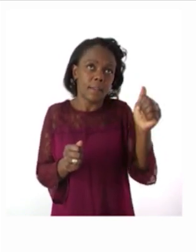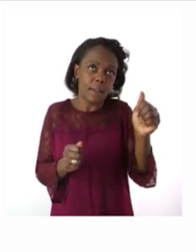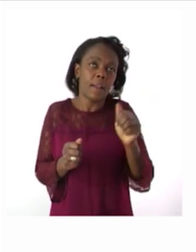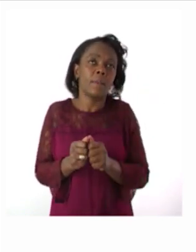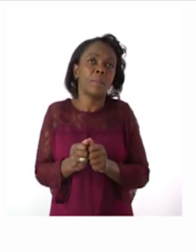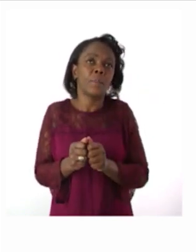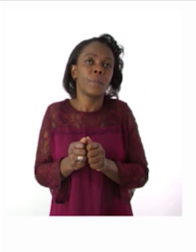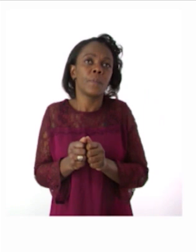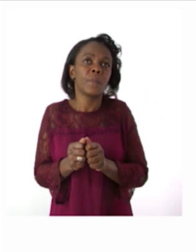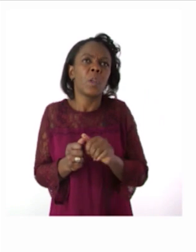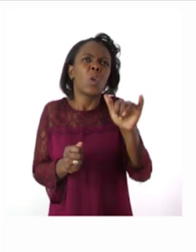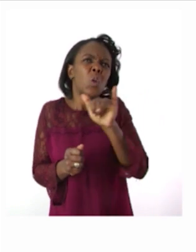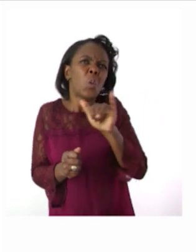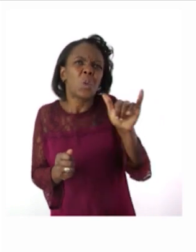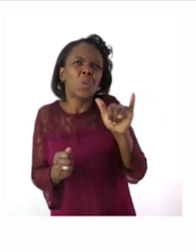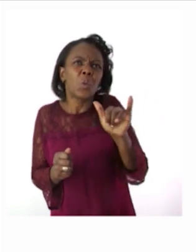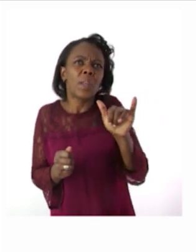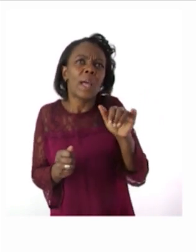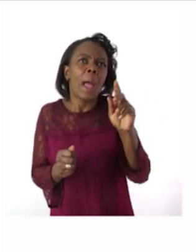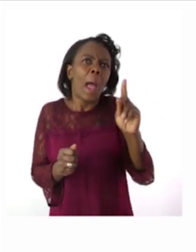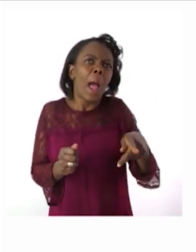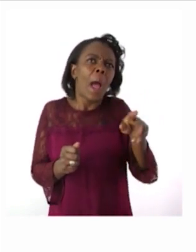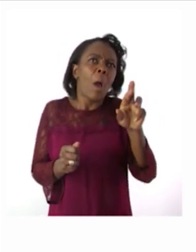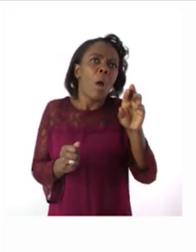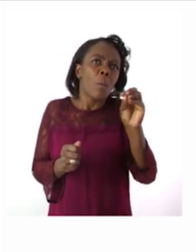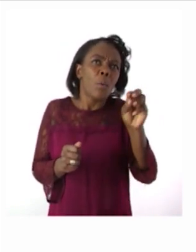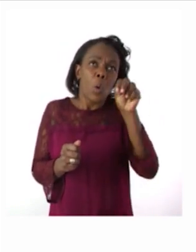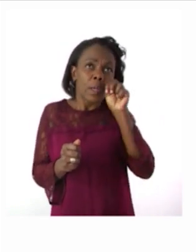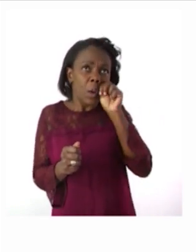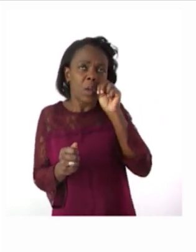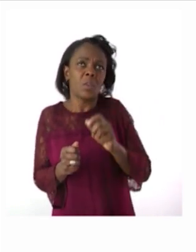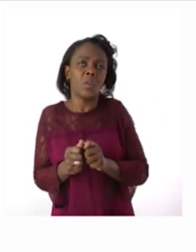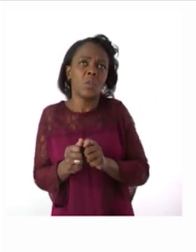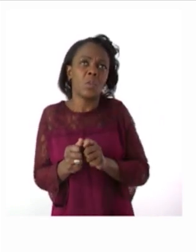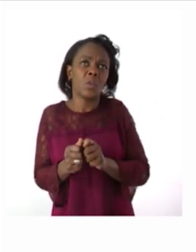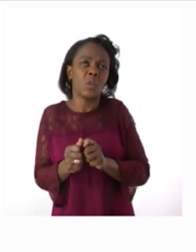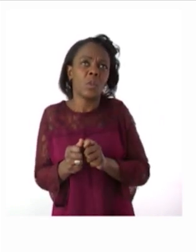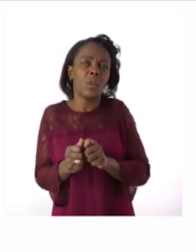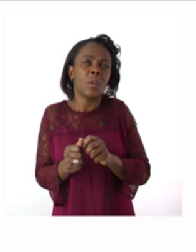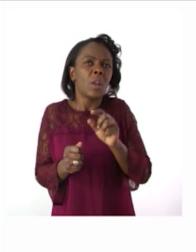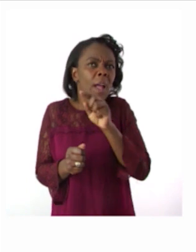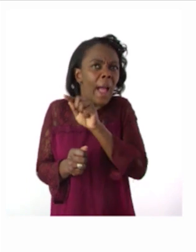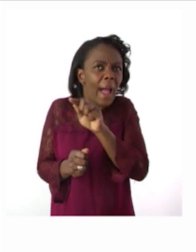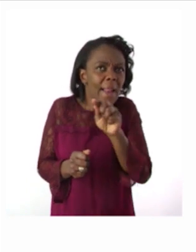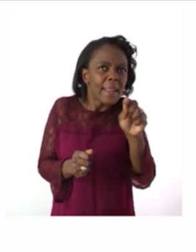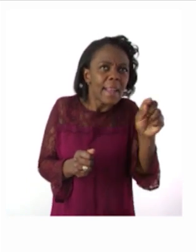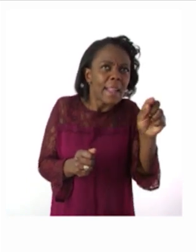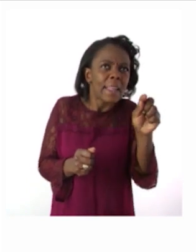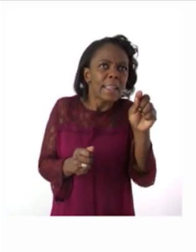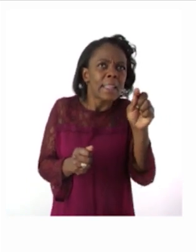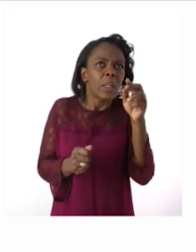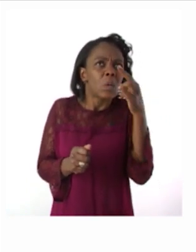Now, which one is a pronoun from that sentence? Remember, do not underline,